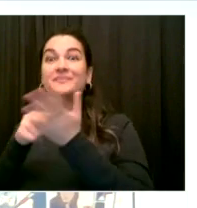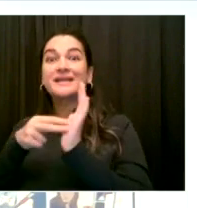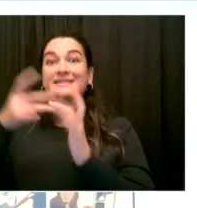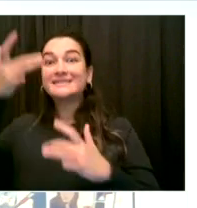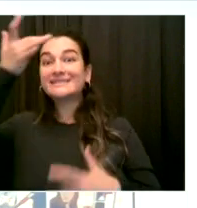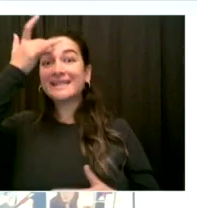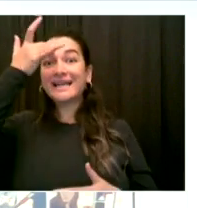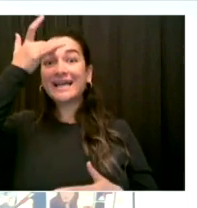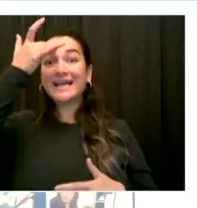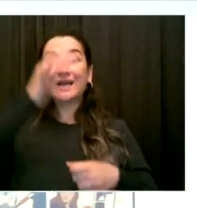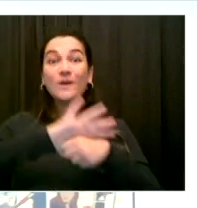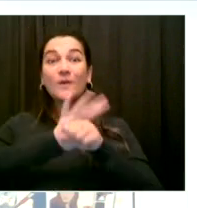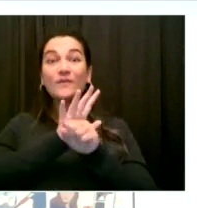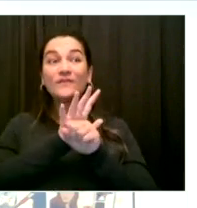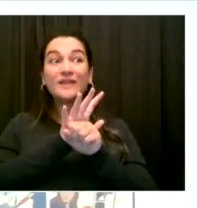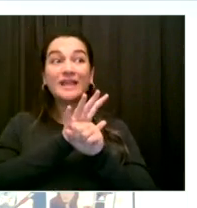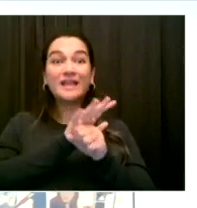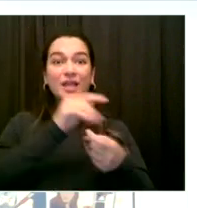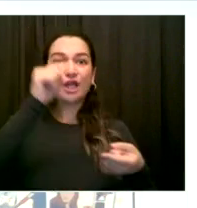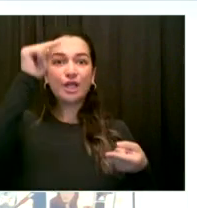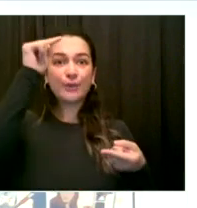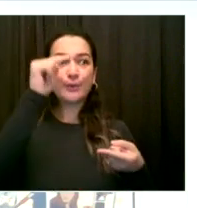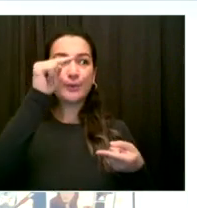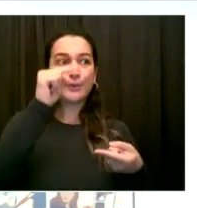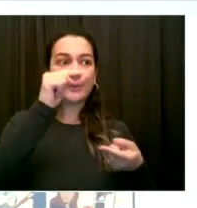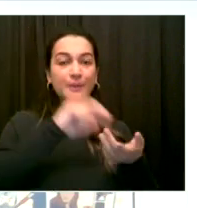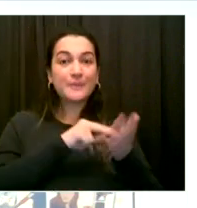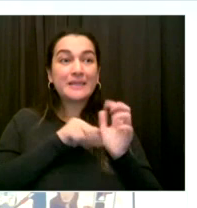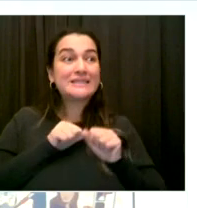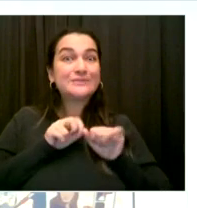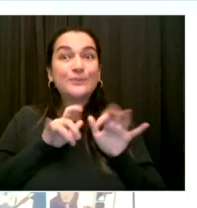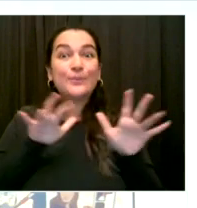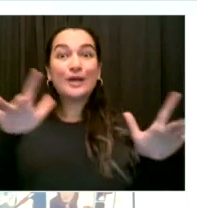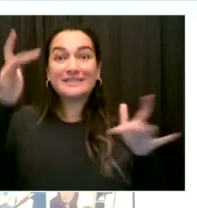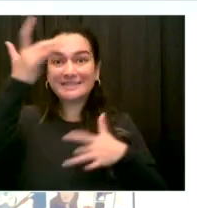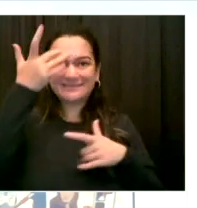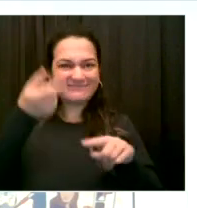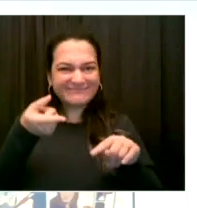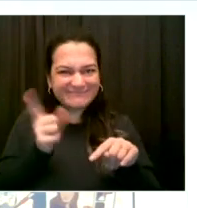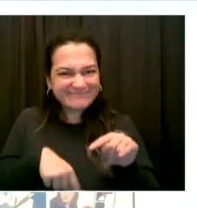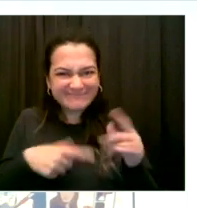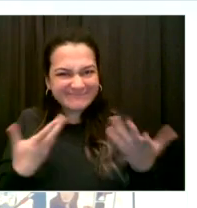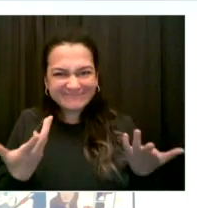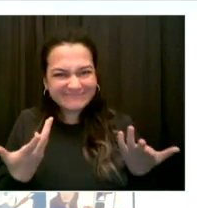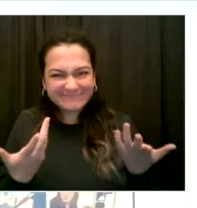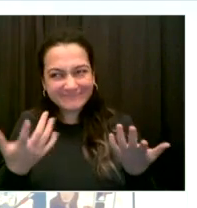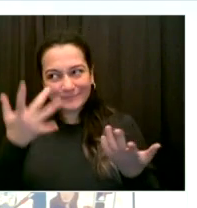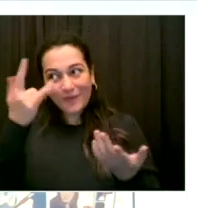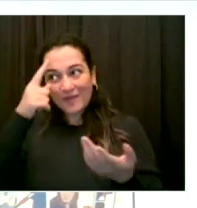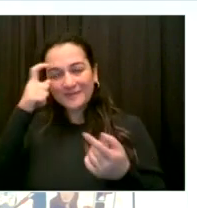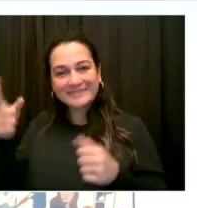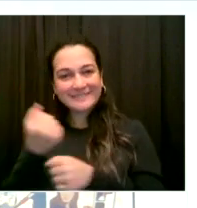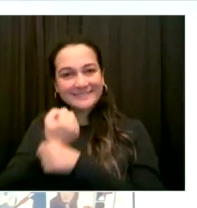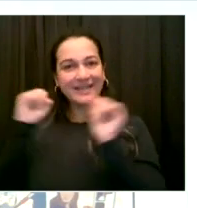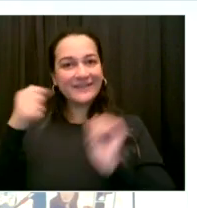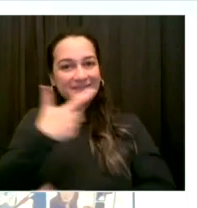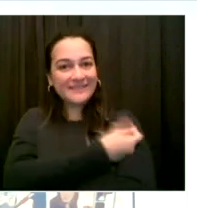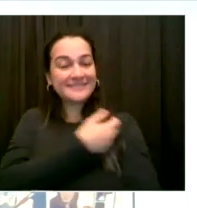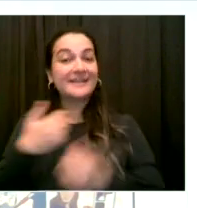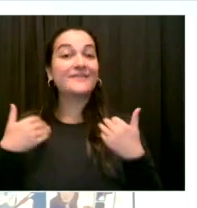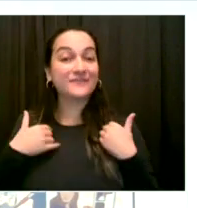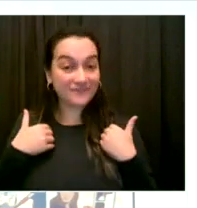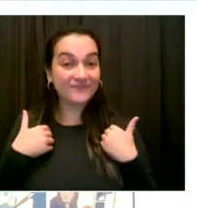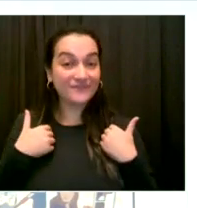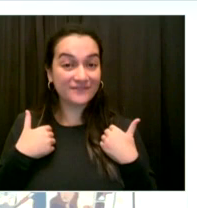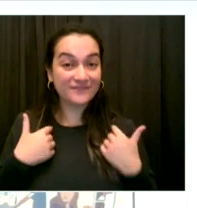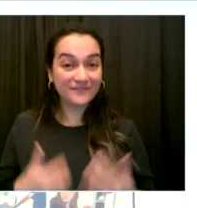part of the explanation for why we were seeing cases dropping, as well as hospitalizations, an indicator of